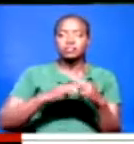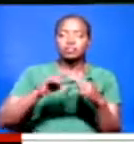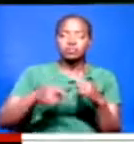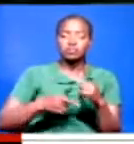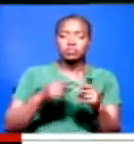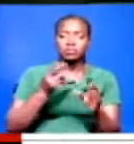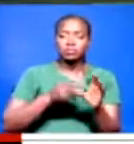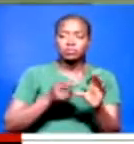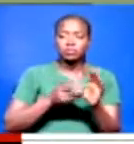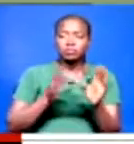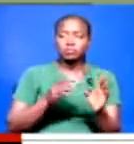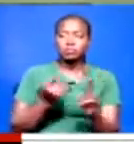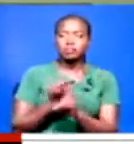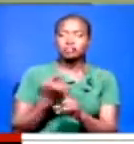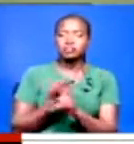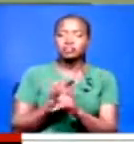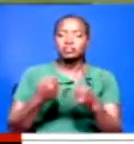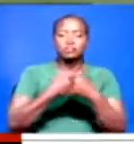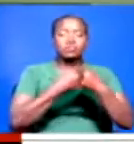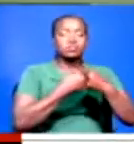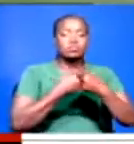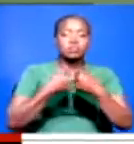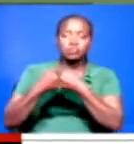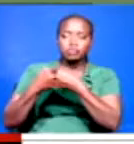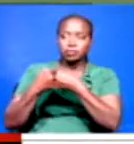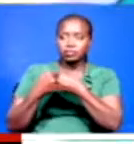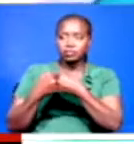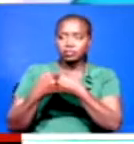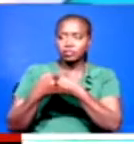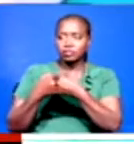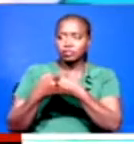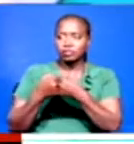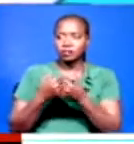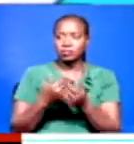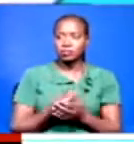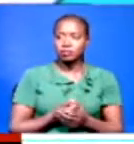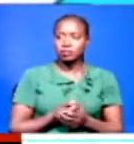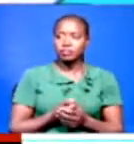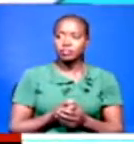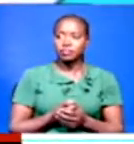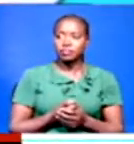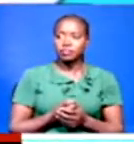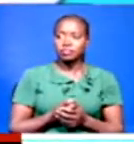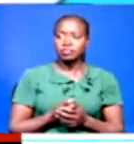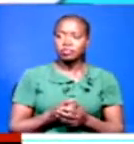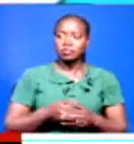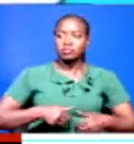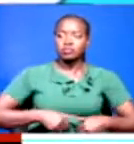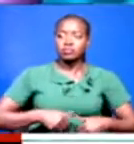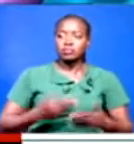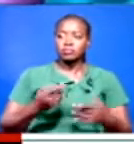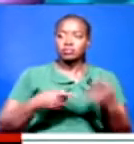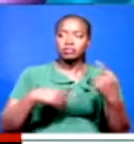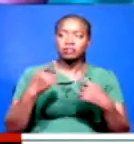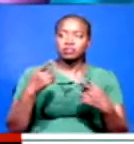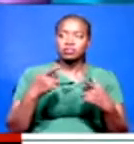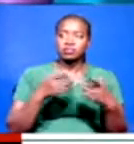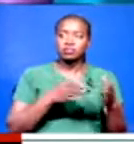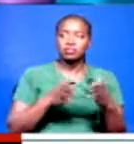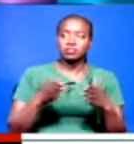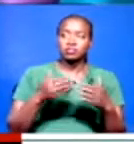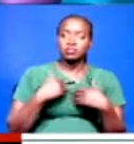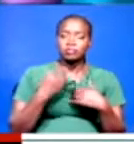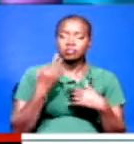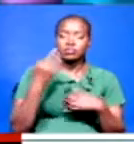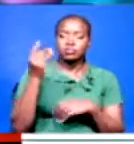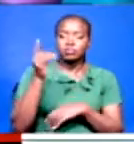in various tournaments, junior clinics and outreach programs. The junior tournament's winners will have a chance to attend 3-day